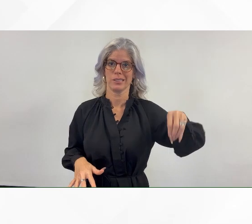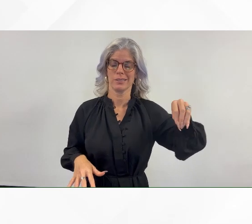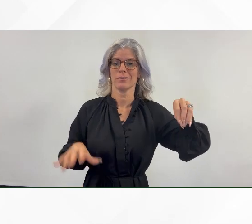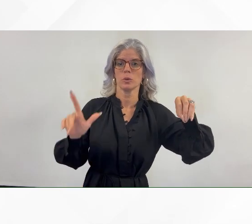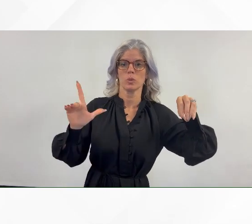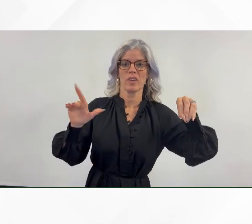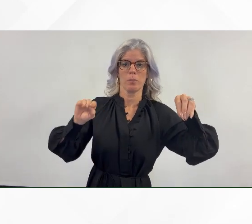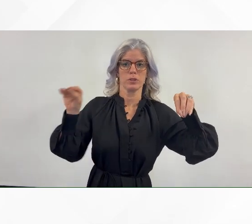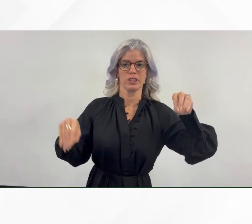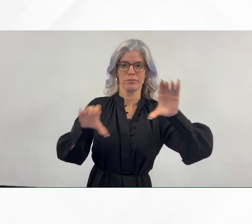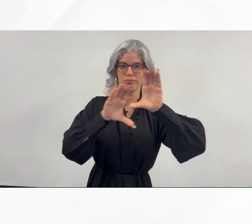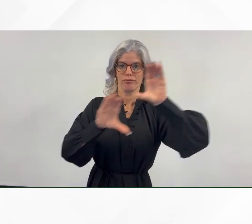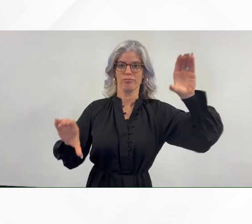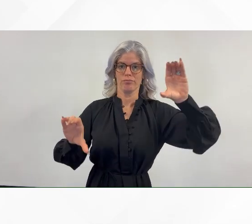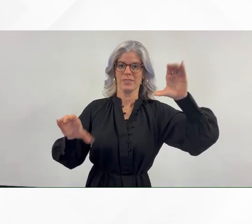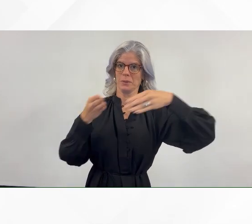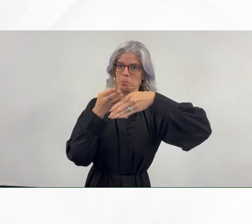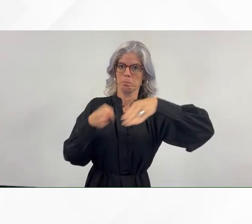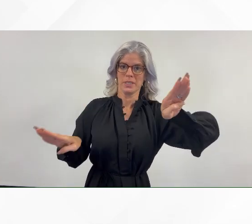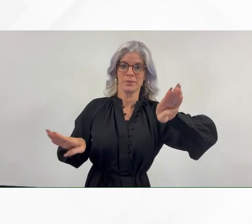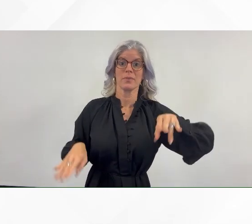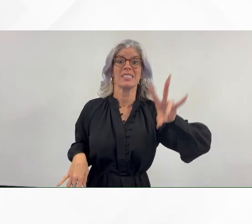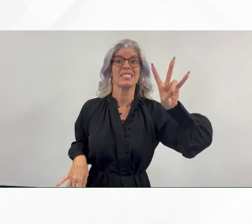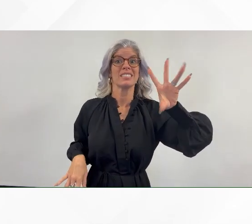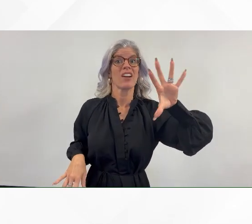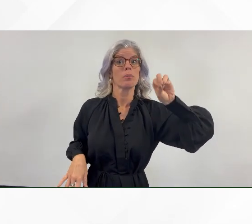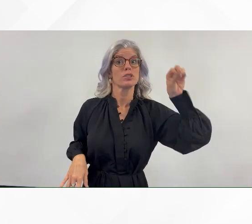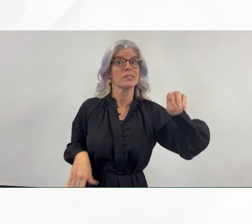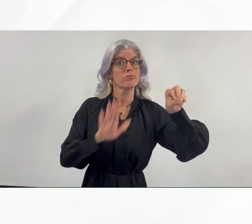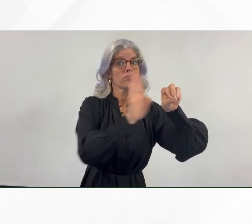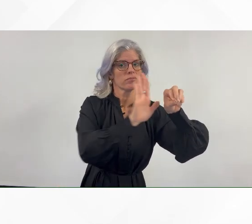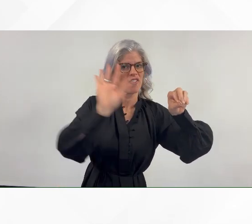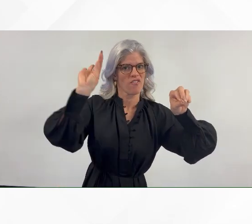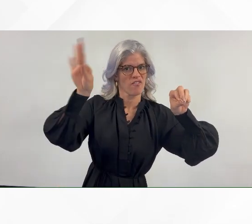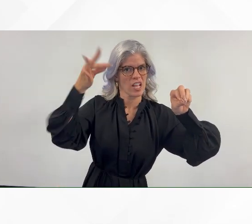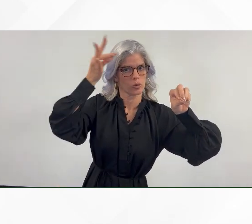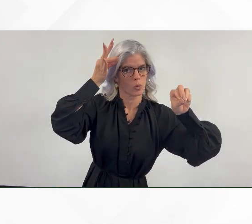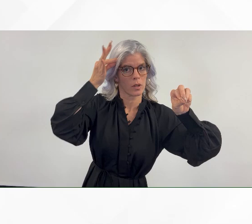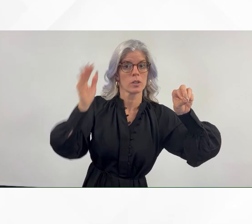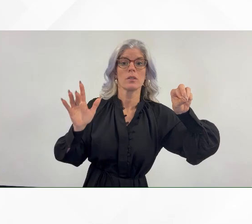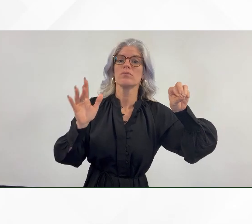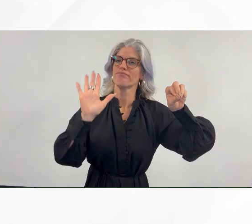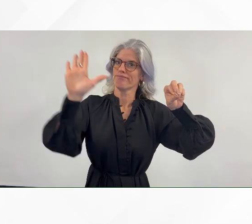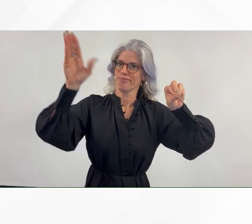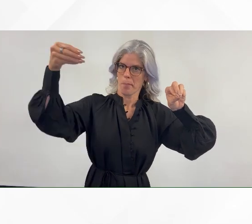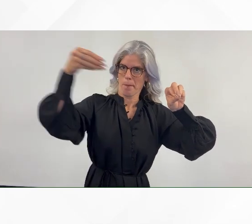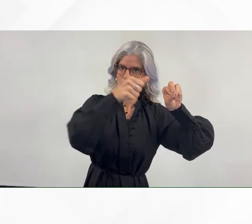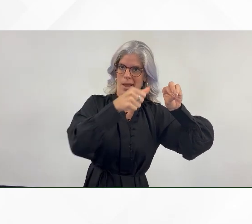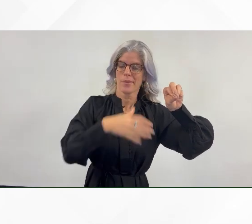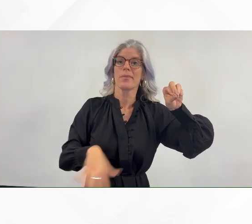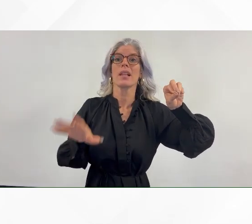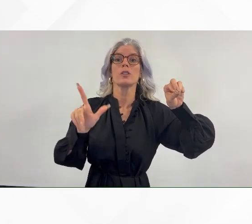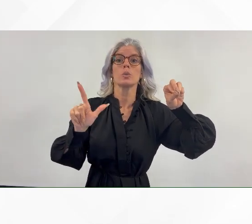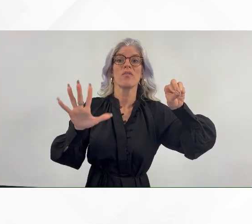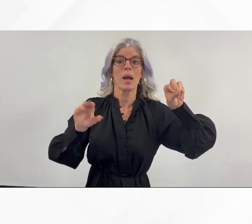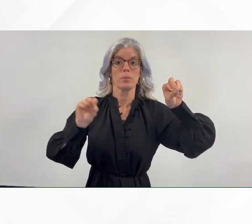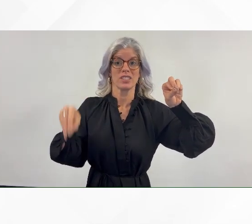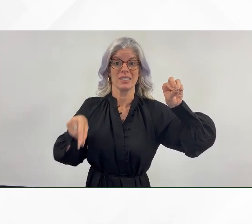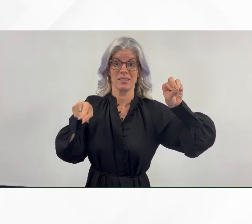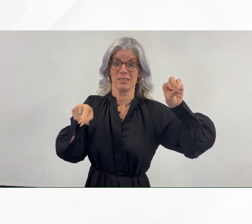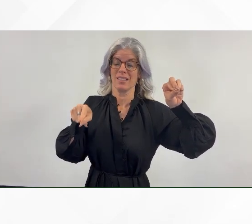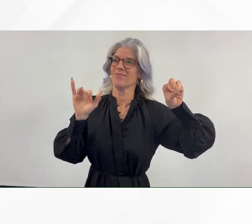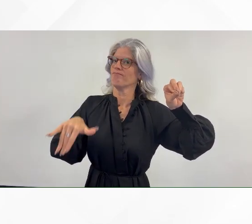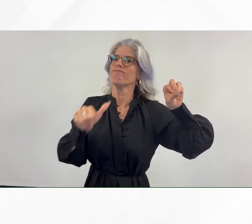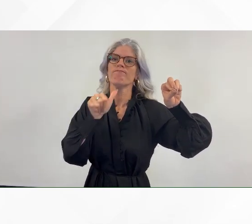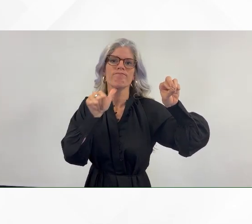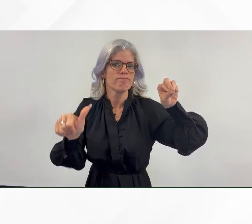assistance, damages must have occurred within the declared counties you see listed on the screen. Additional designations continue to be made and can be